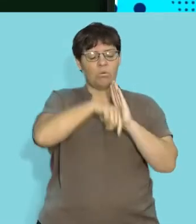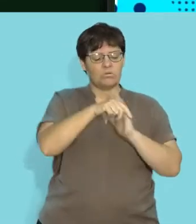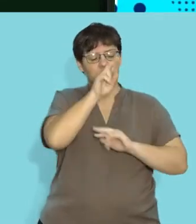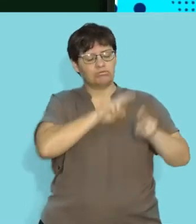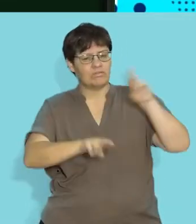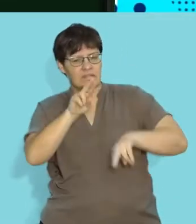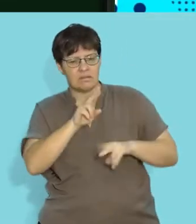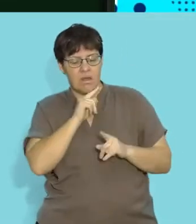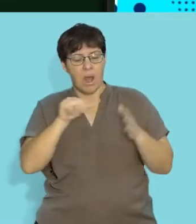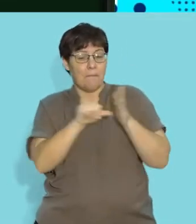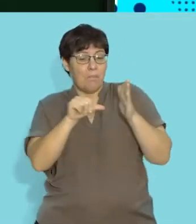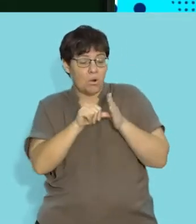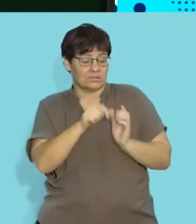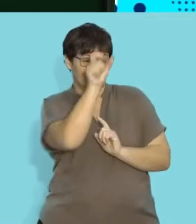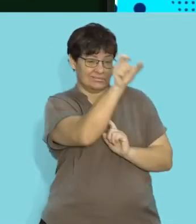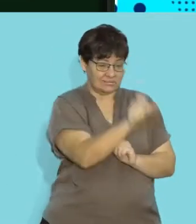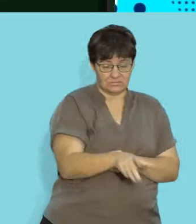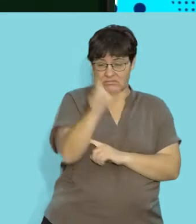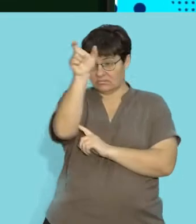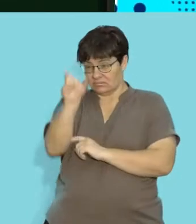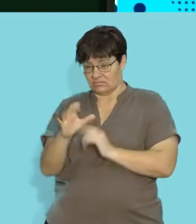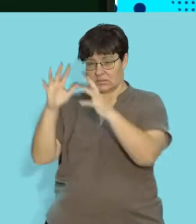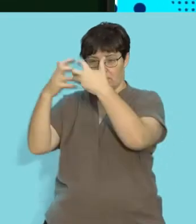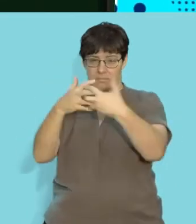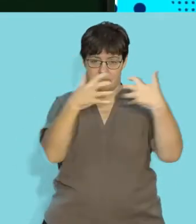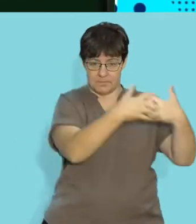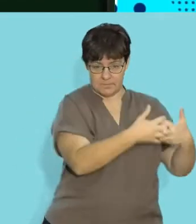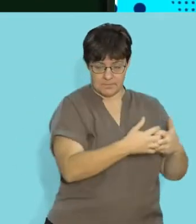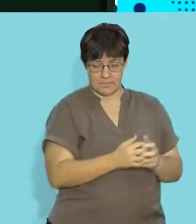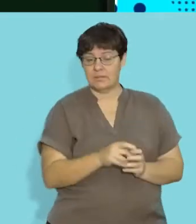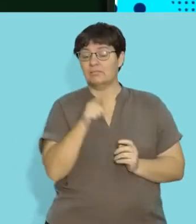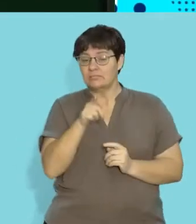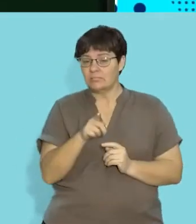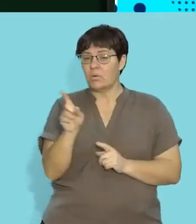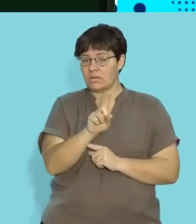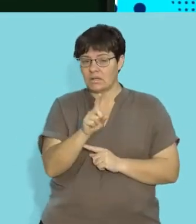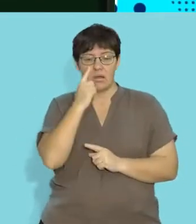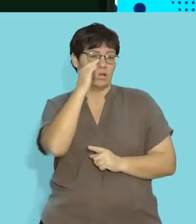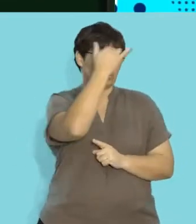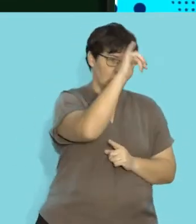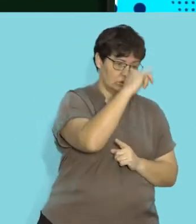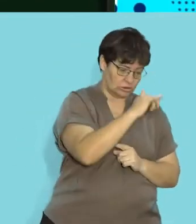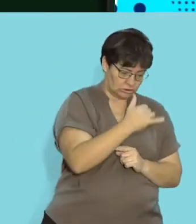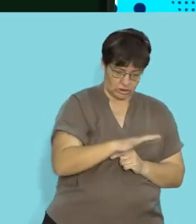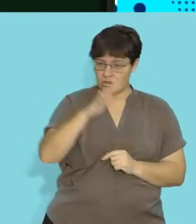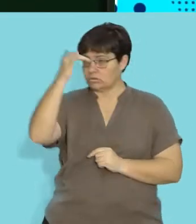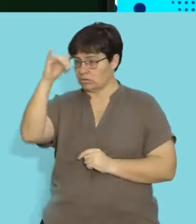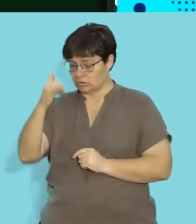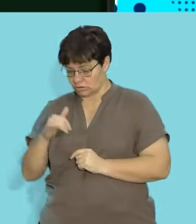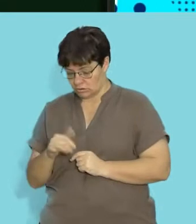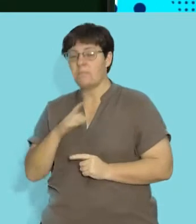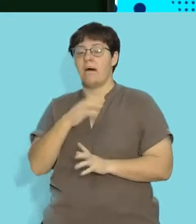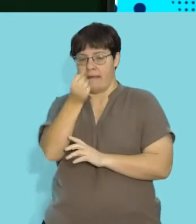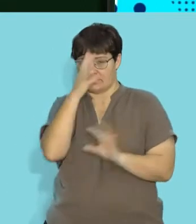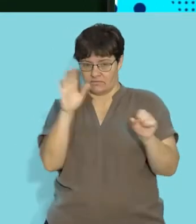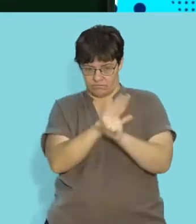the core concepts that are related to any topic. And these are essentially your checkpoints so that you have a good understanding of what needs to